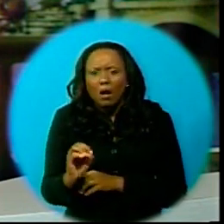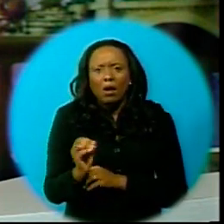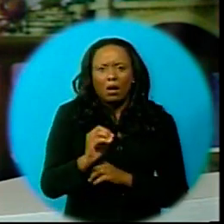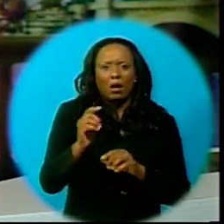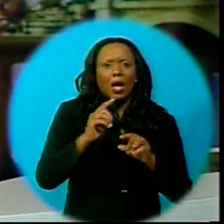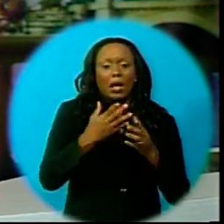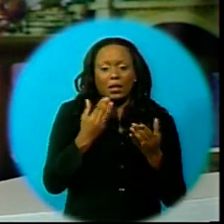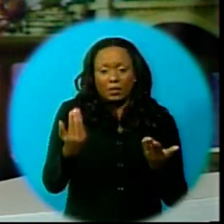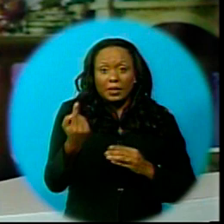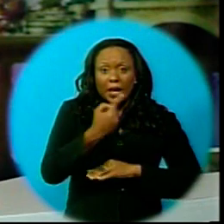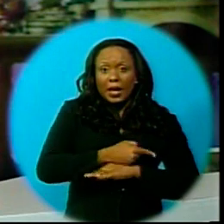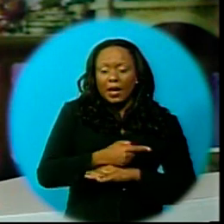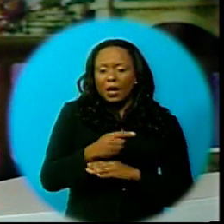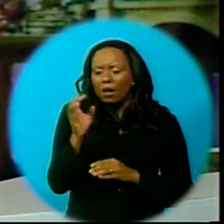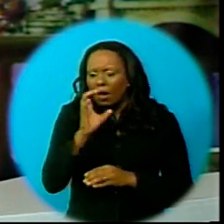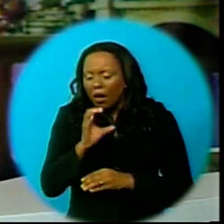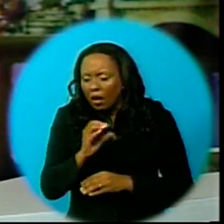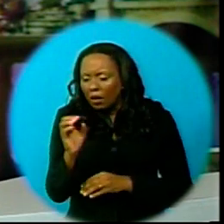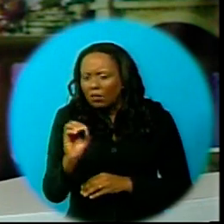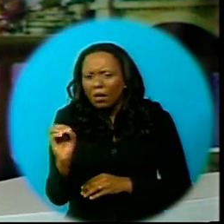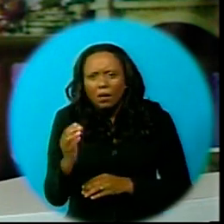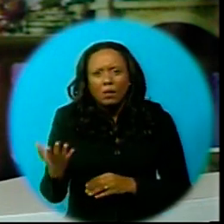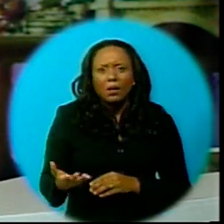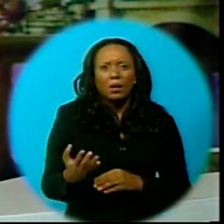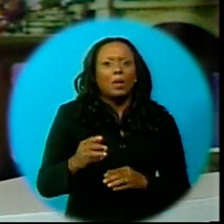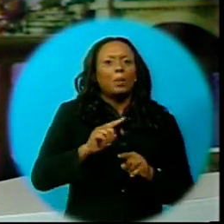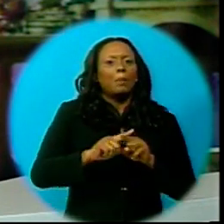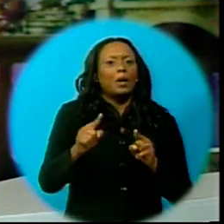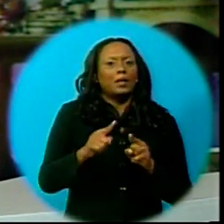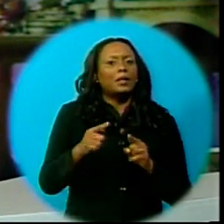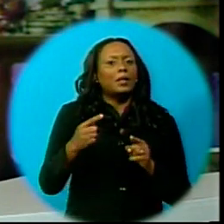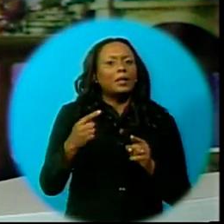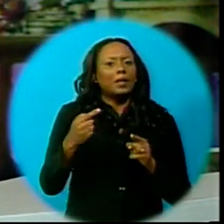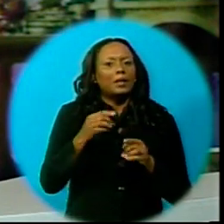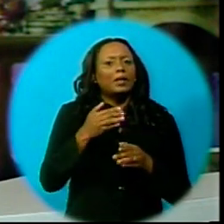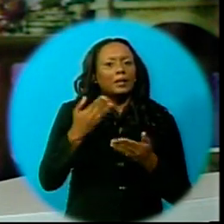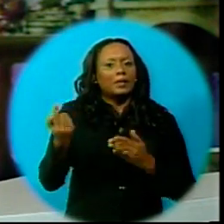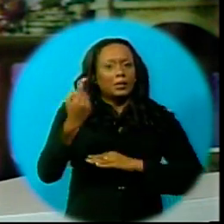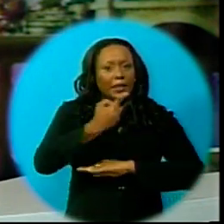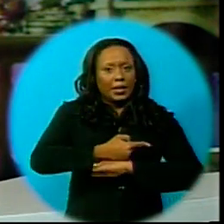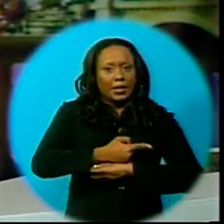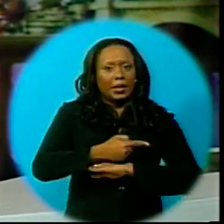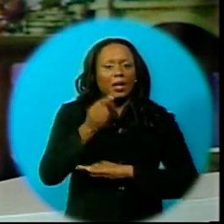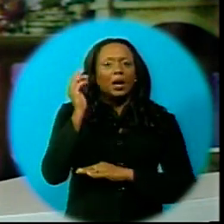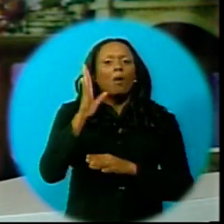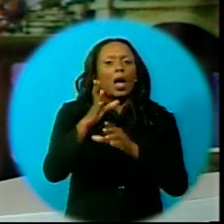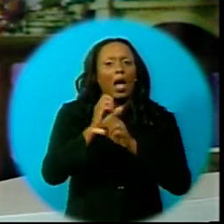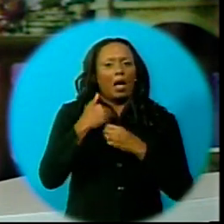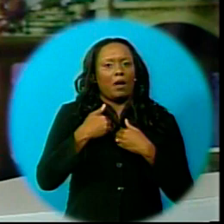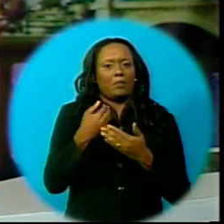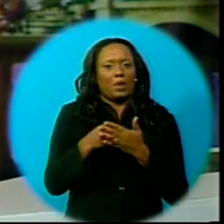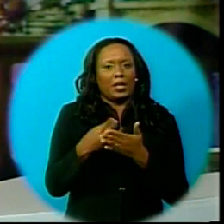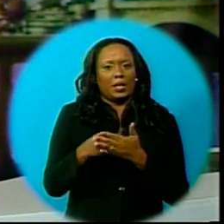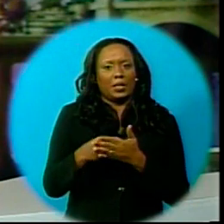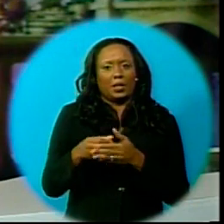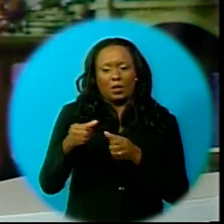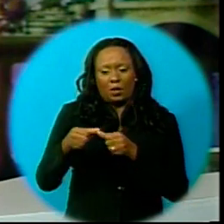any luck. Mr. Lowe says pensioners should be in a position to collect their monies by the end of the day.